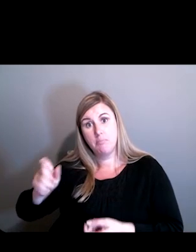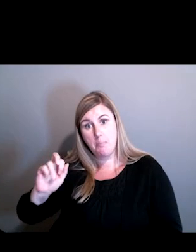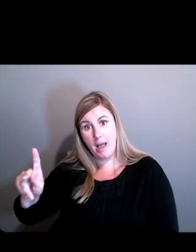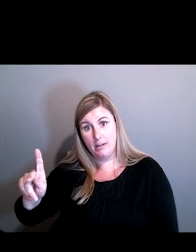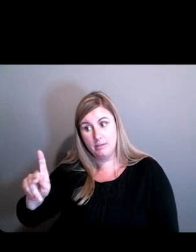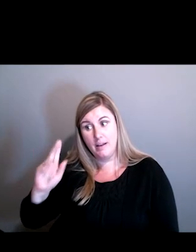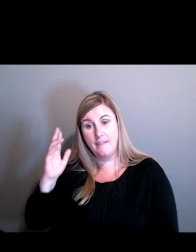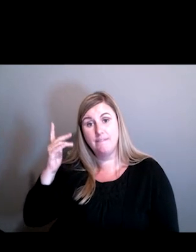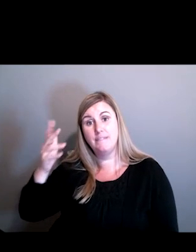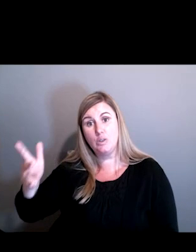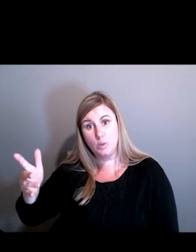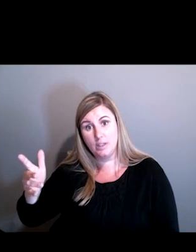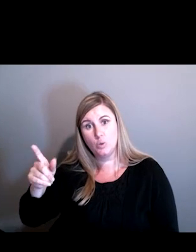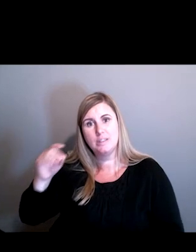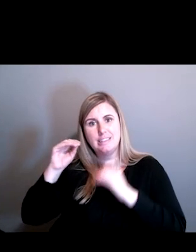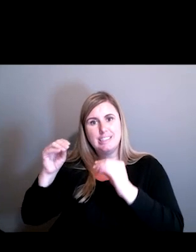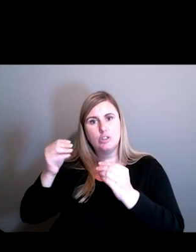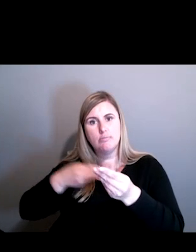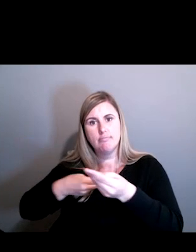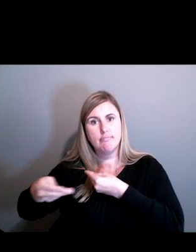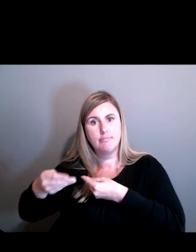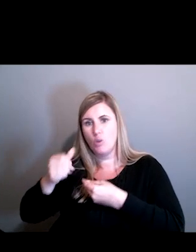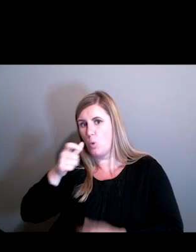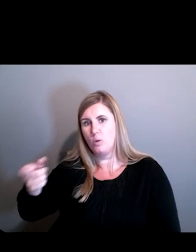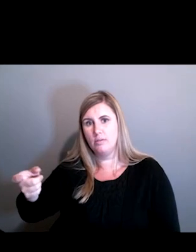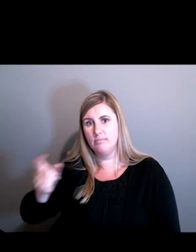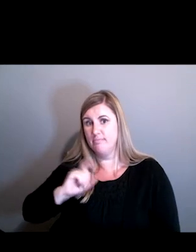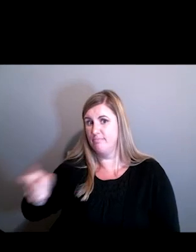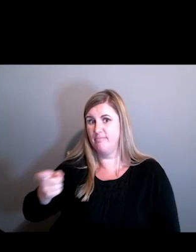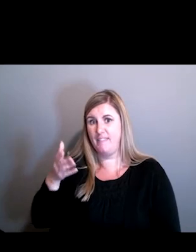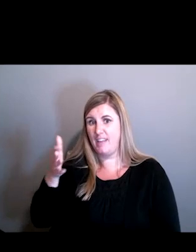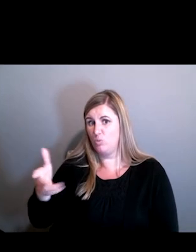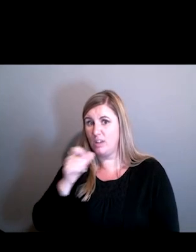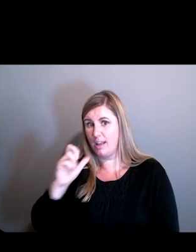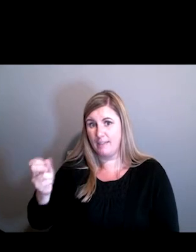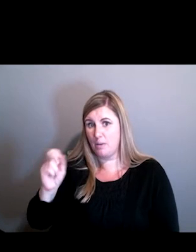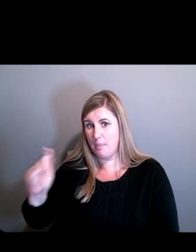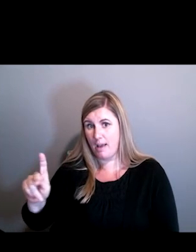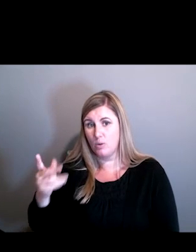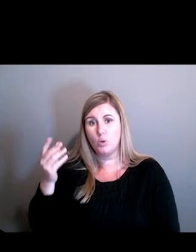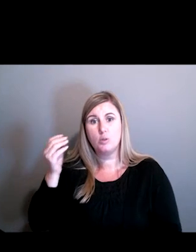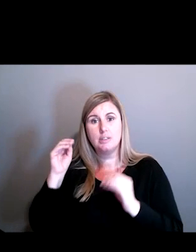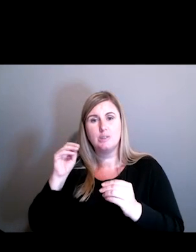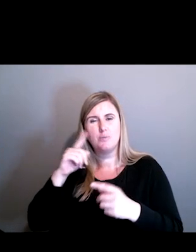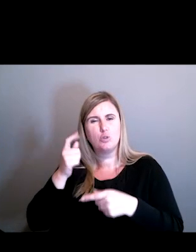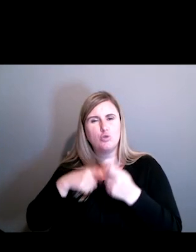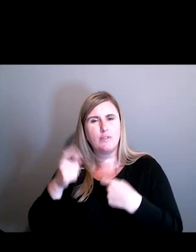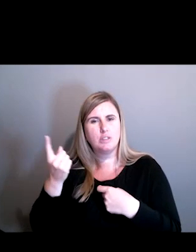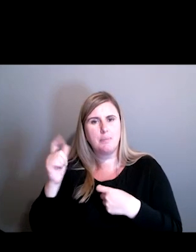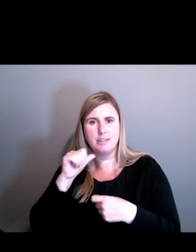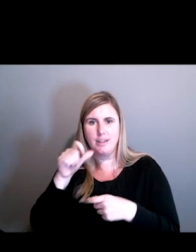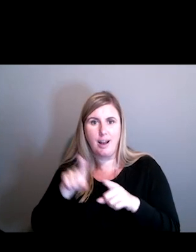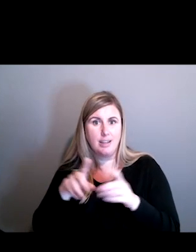back. Eventually you teach them to trade and they don't get that valuable thing right back. Or you teach them to trade for something that's not